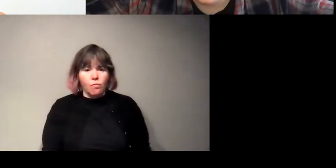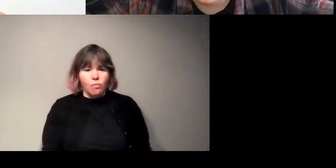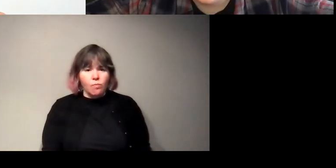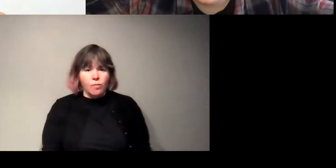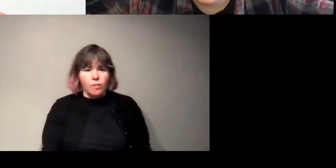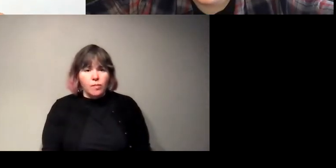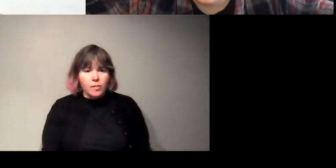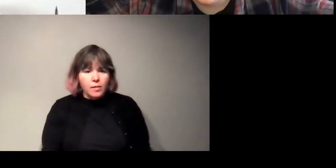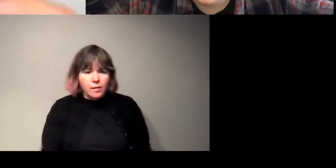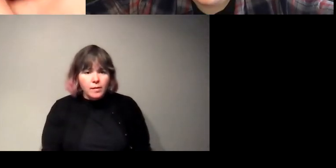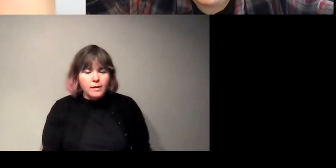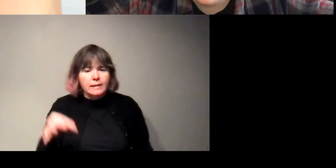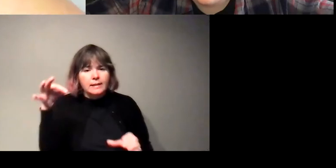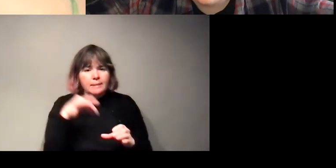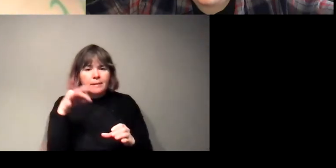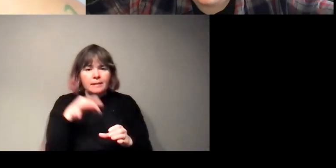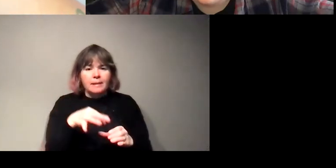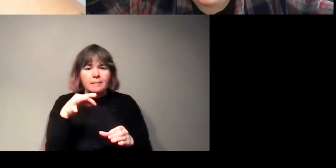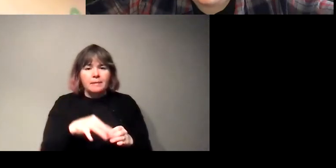dipping in my ink.